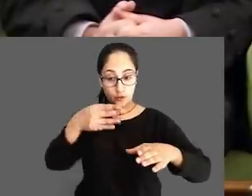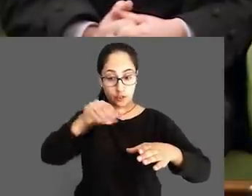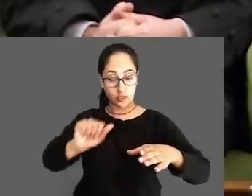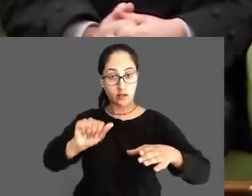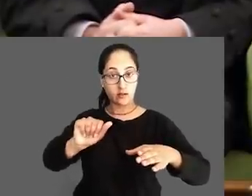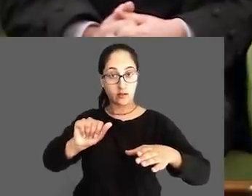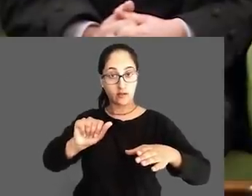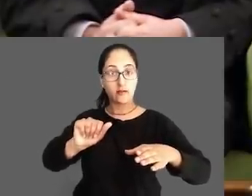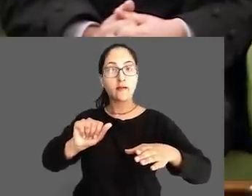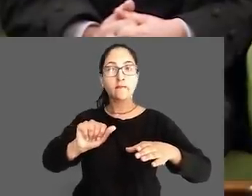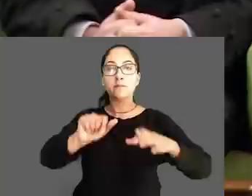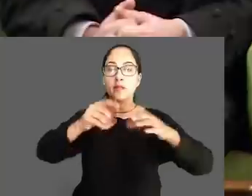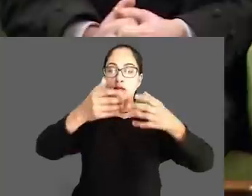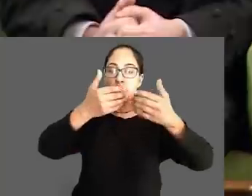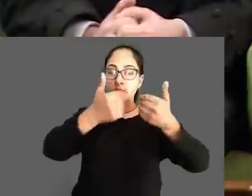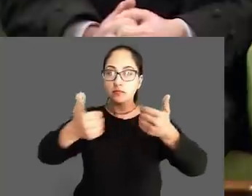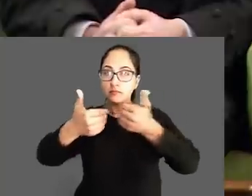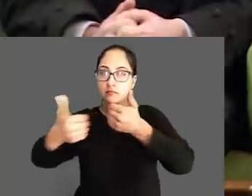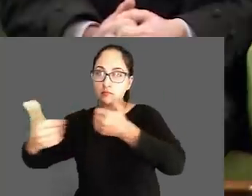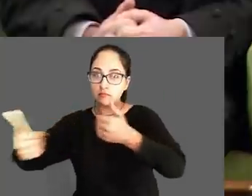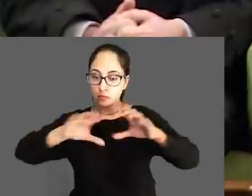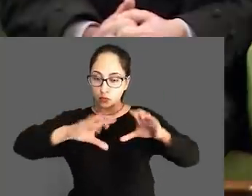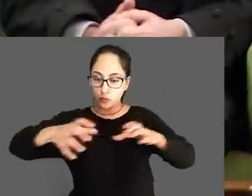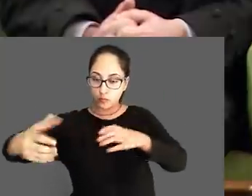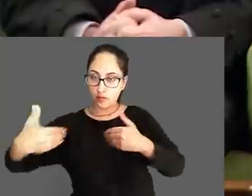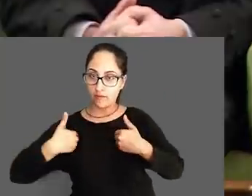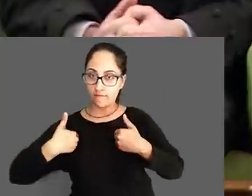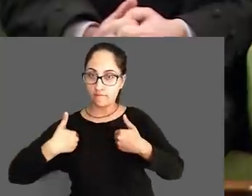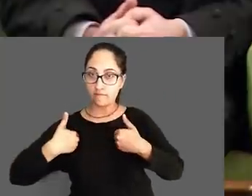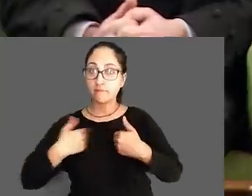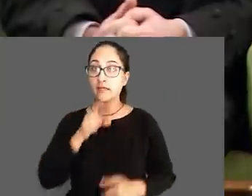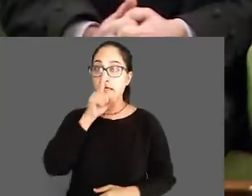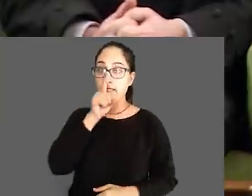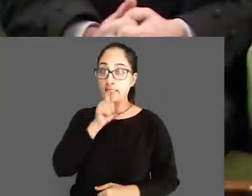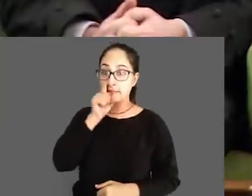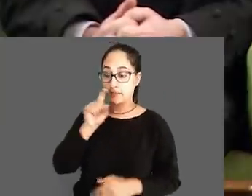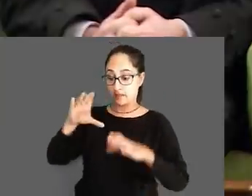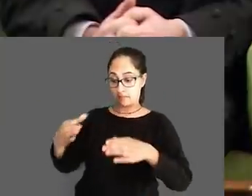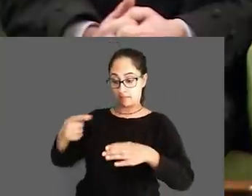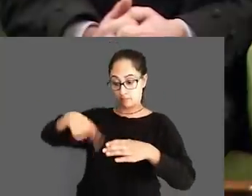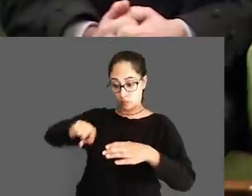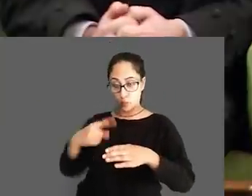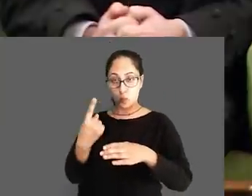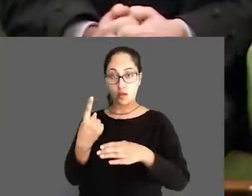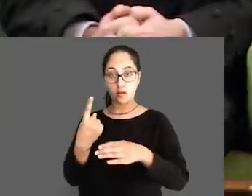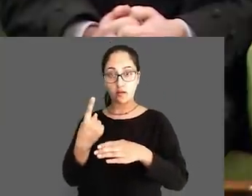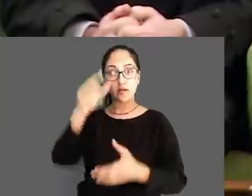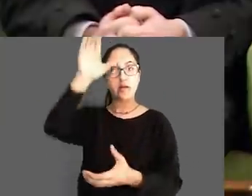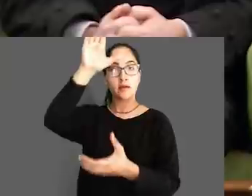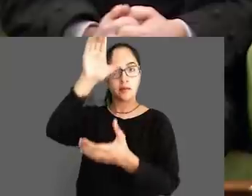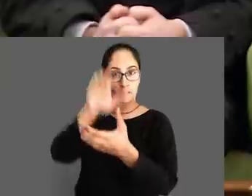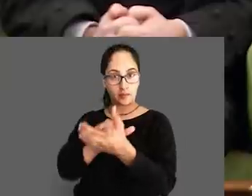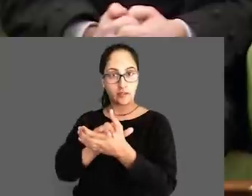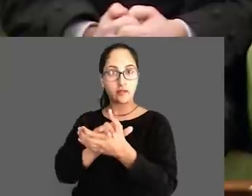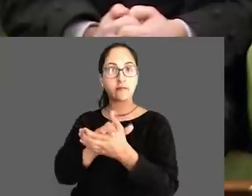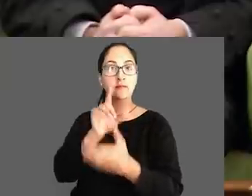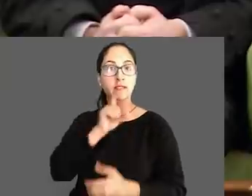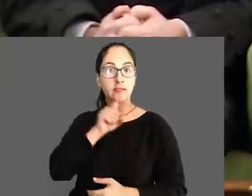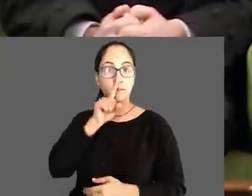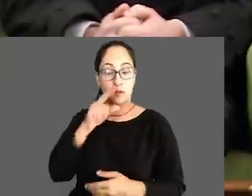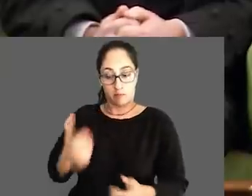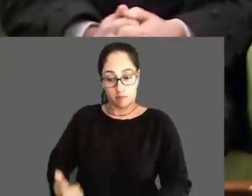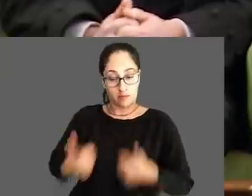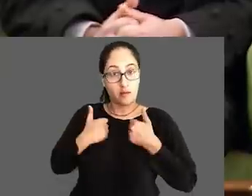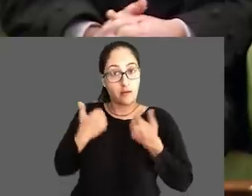throughout history have been led by a living hereditary imam in direct descent from the Prophet.